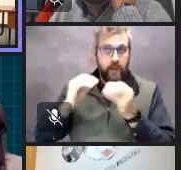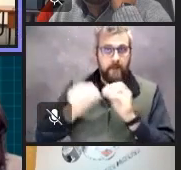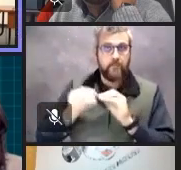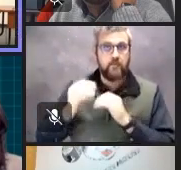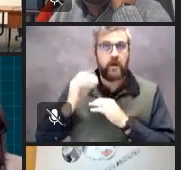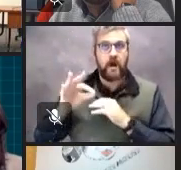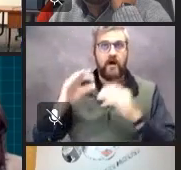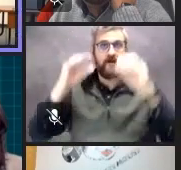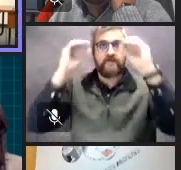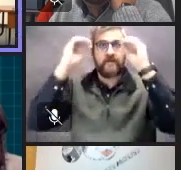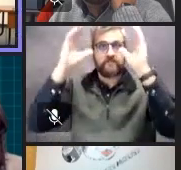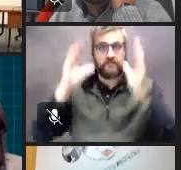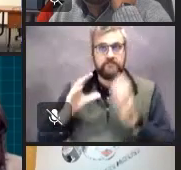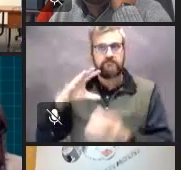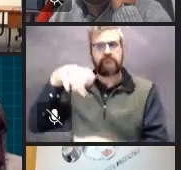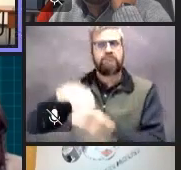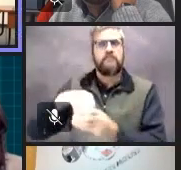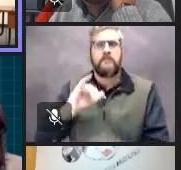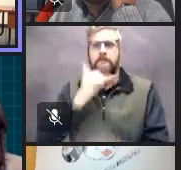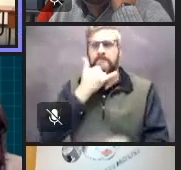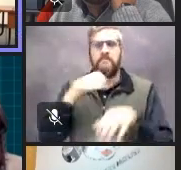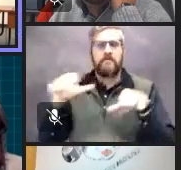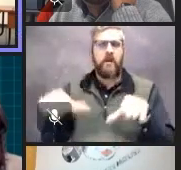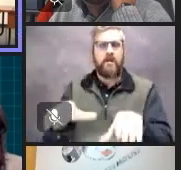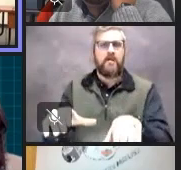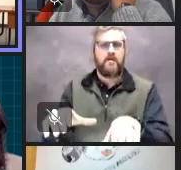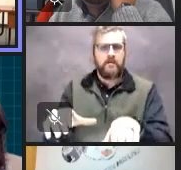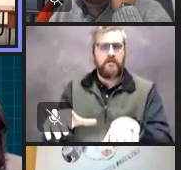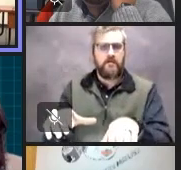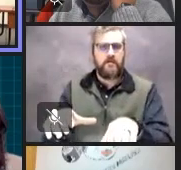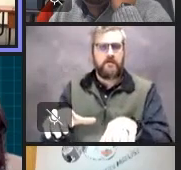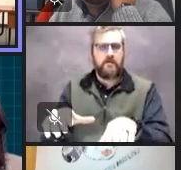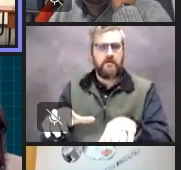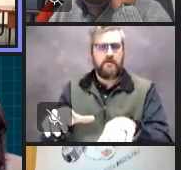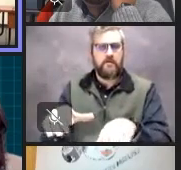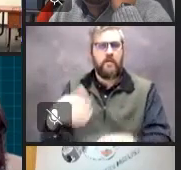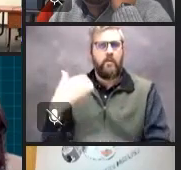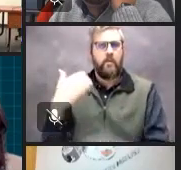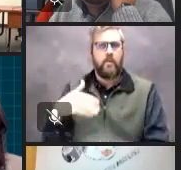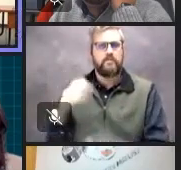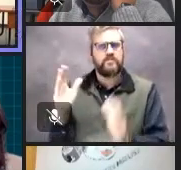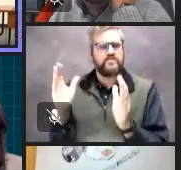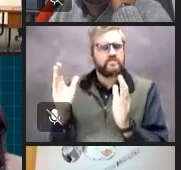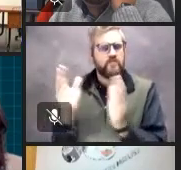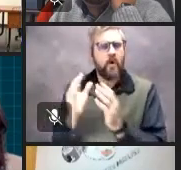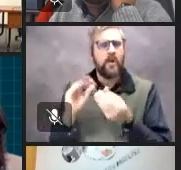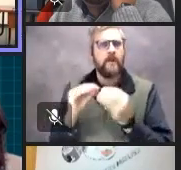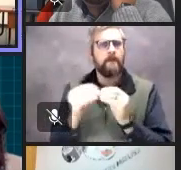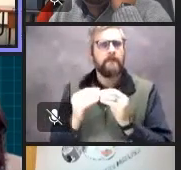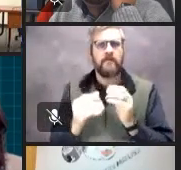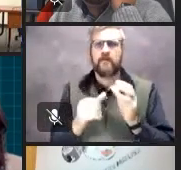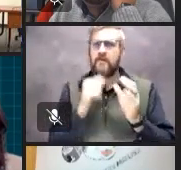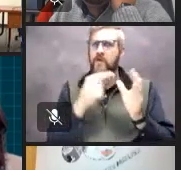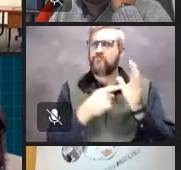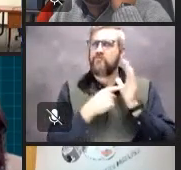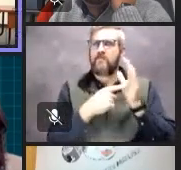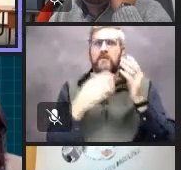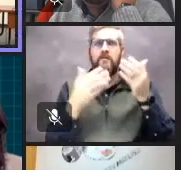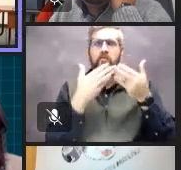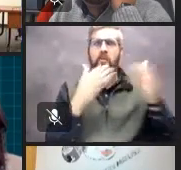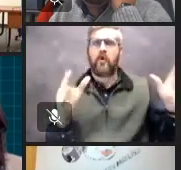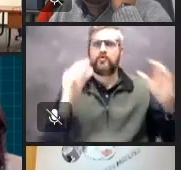are engaged in misconduct in this area is incredibly small and not reflective of the larger teaching